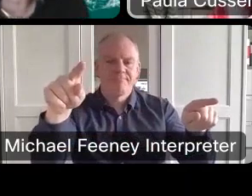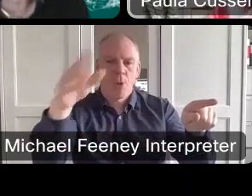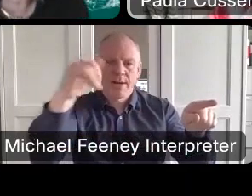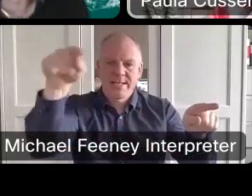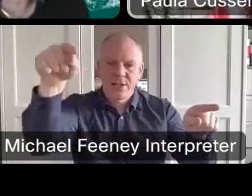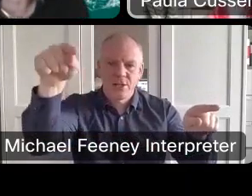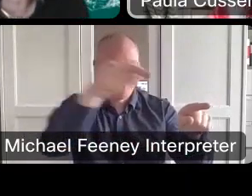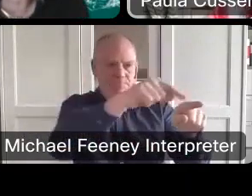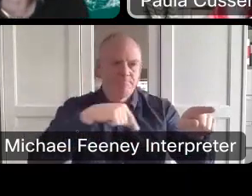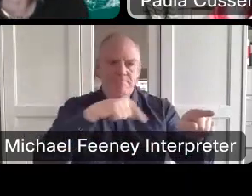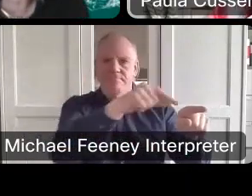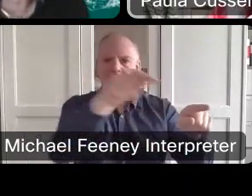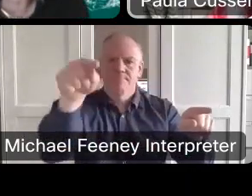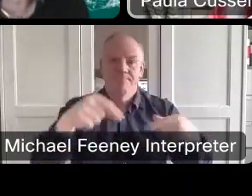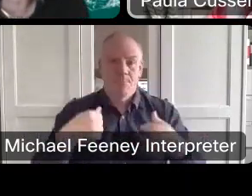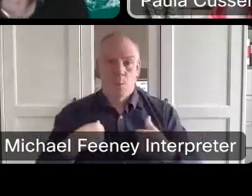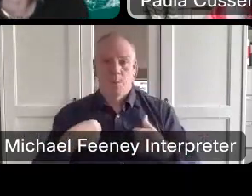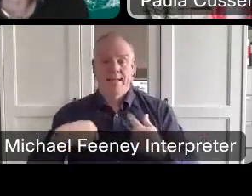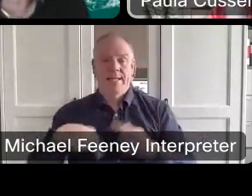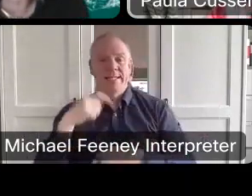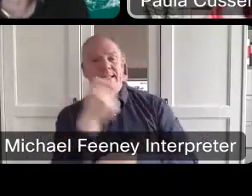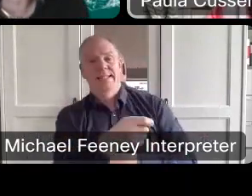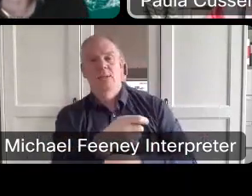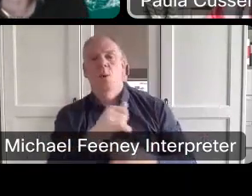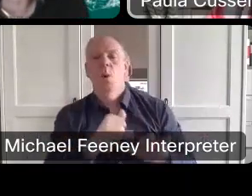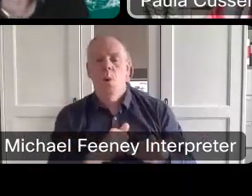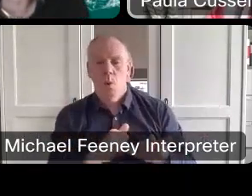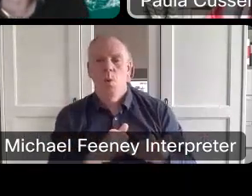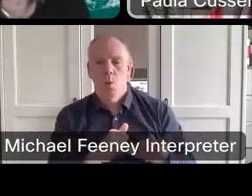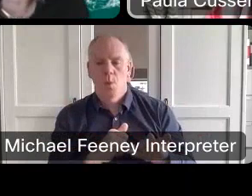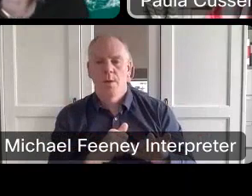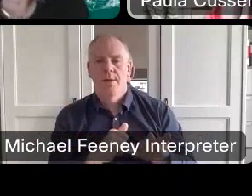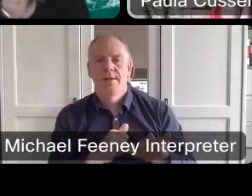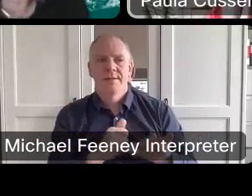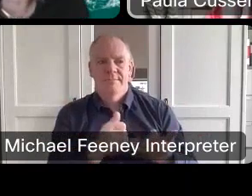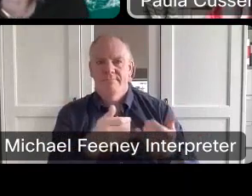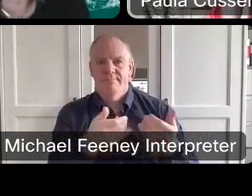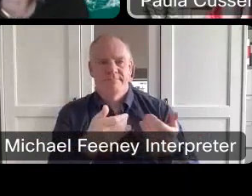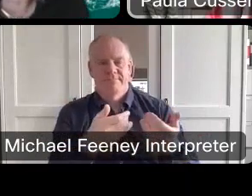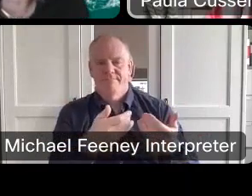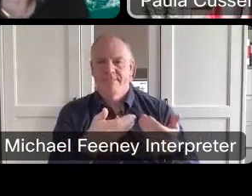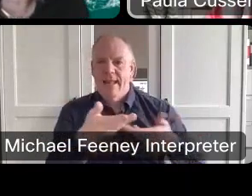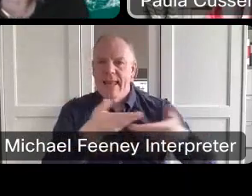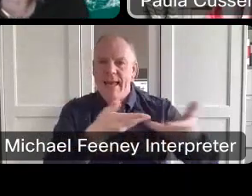what we do. We've designated that our PALs, our patient advocacy liaison staff, are